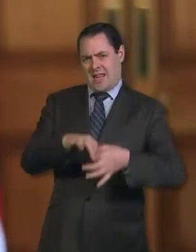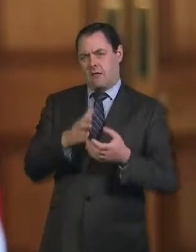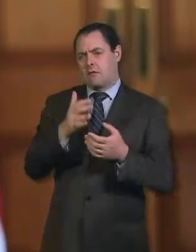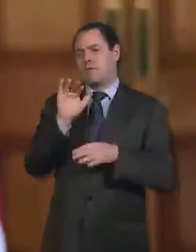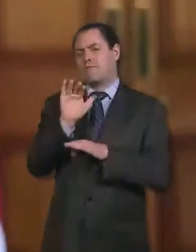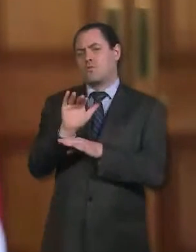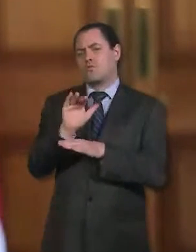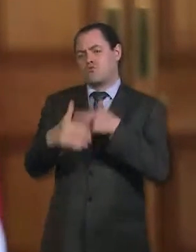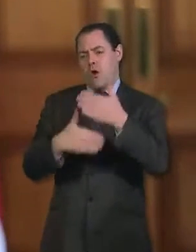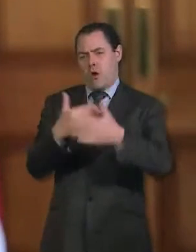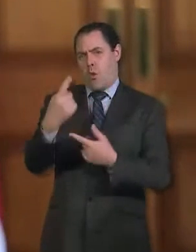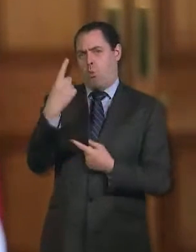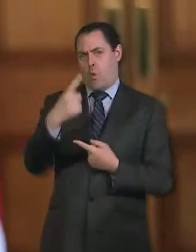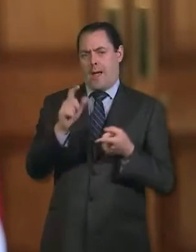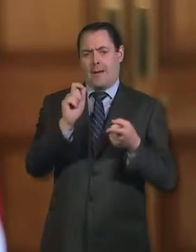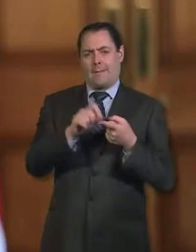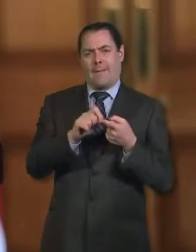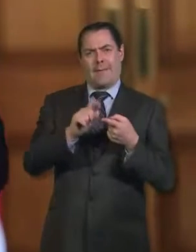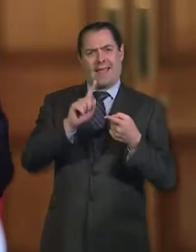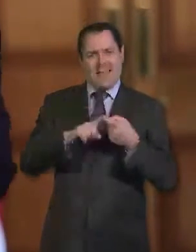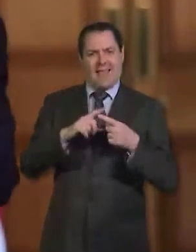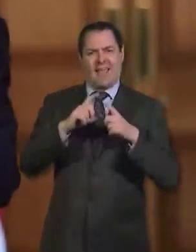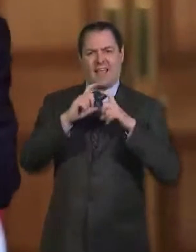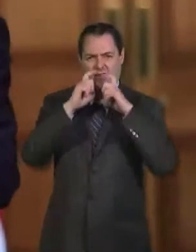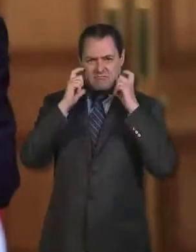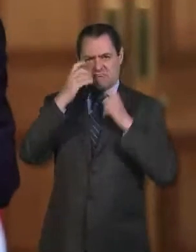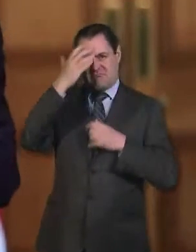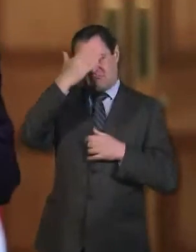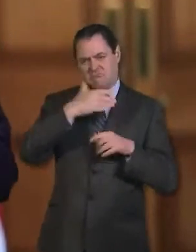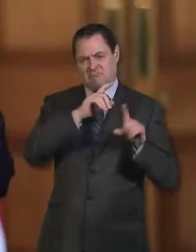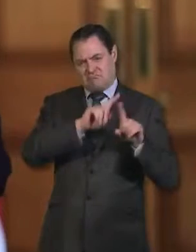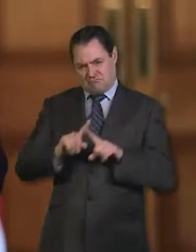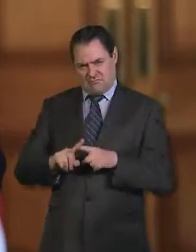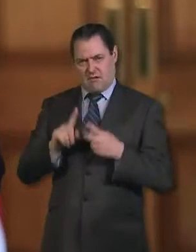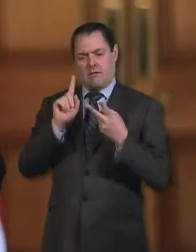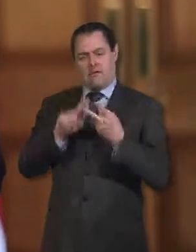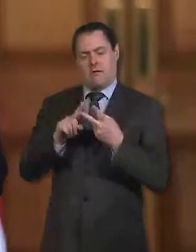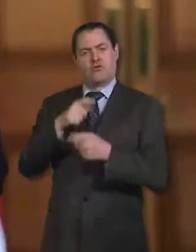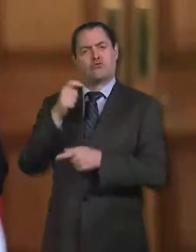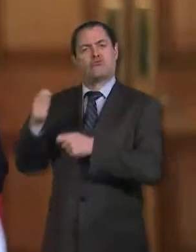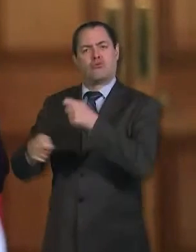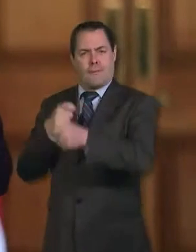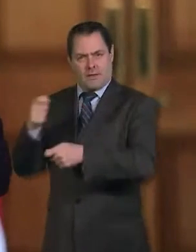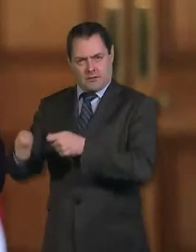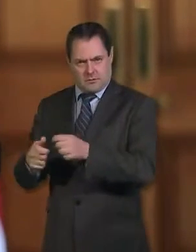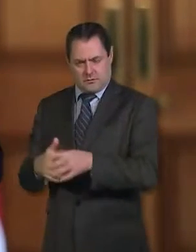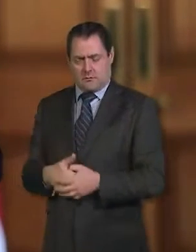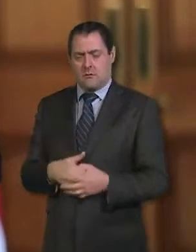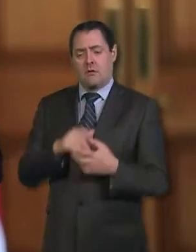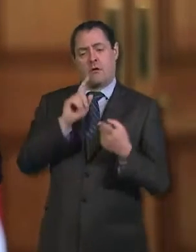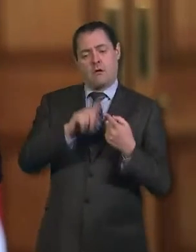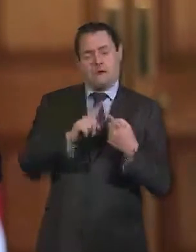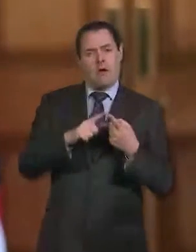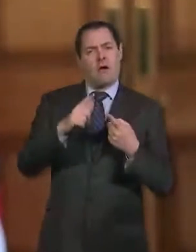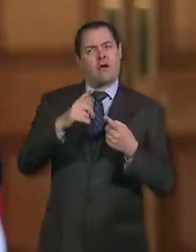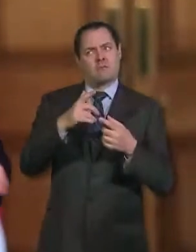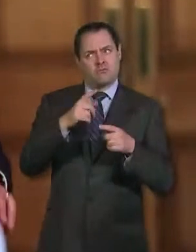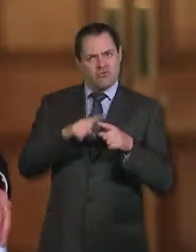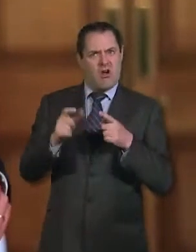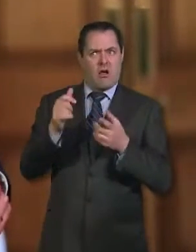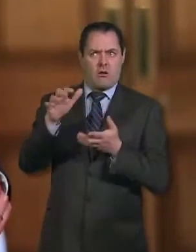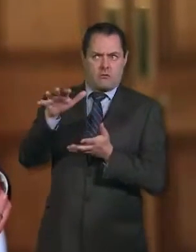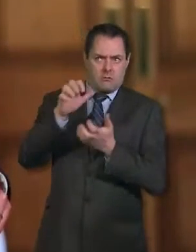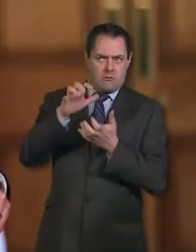and treatments. First, we've been working hard to build our supplies of personal protective equipment. I know how important this